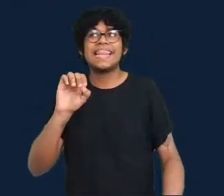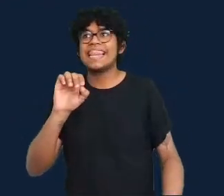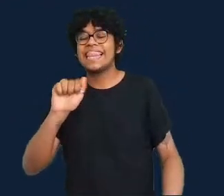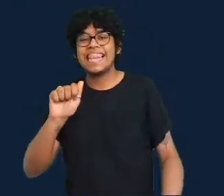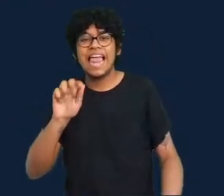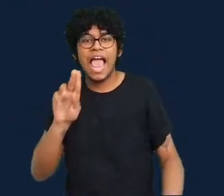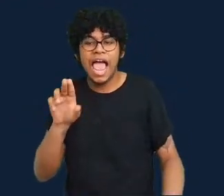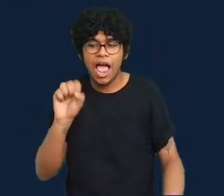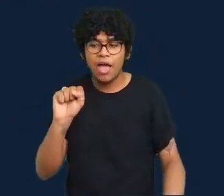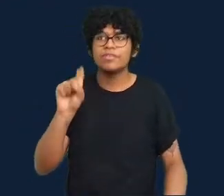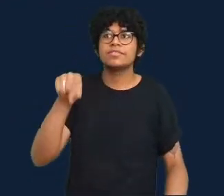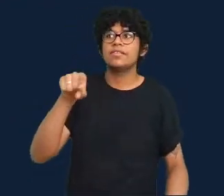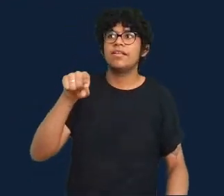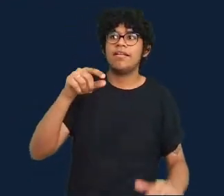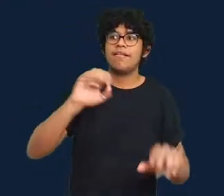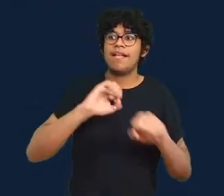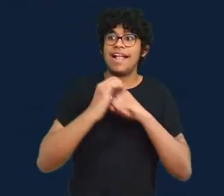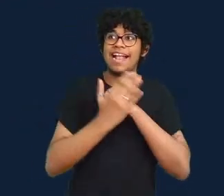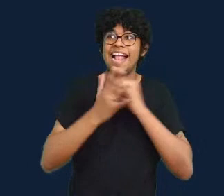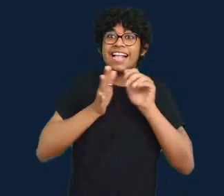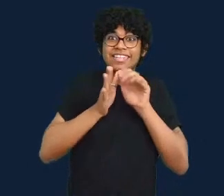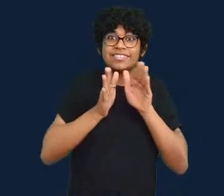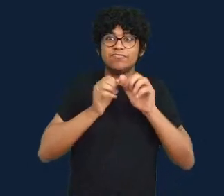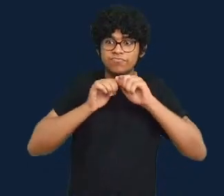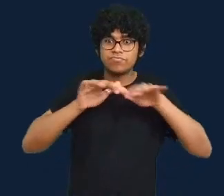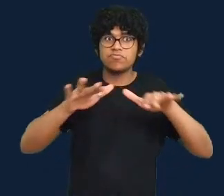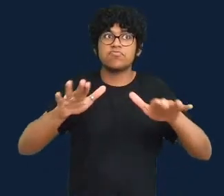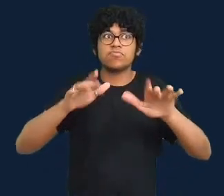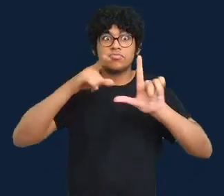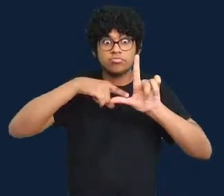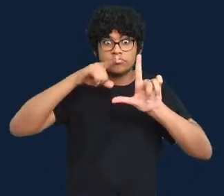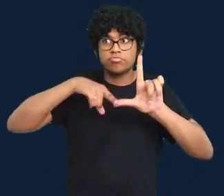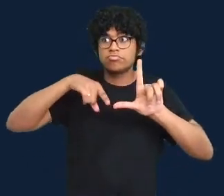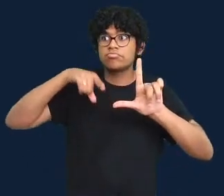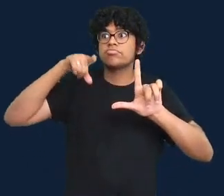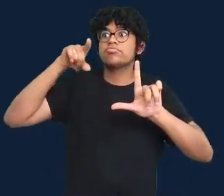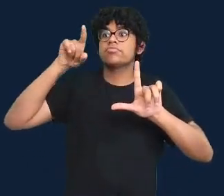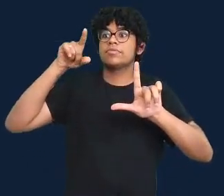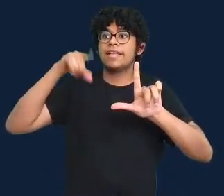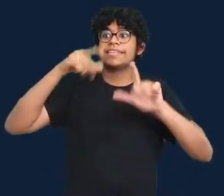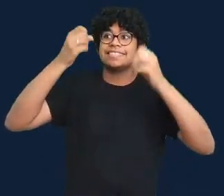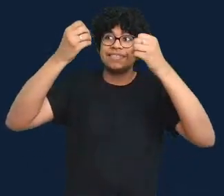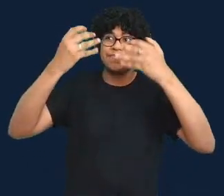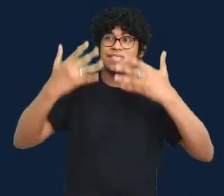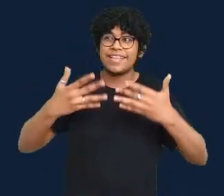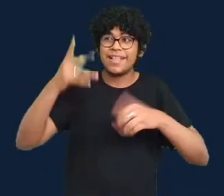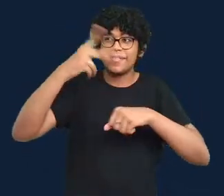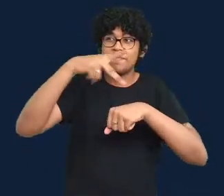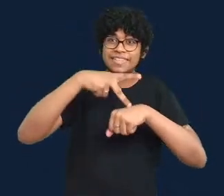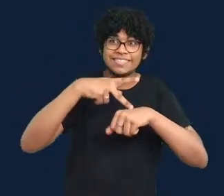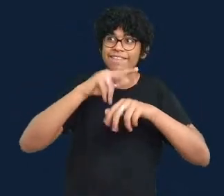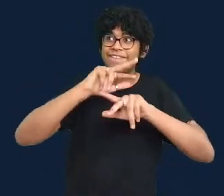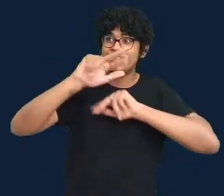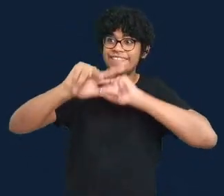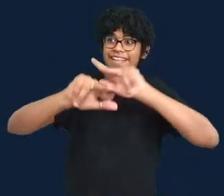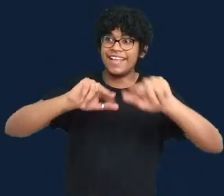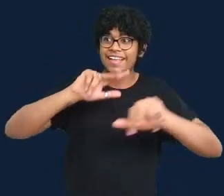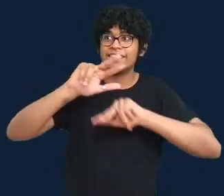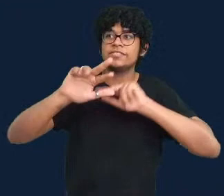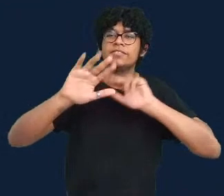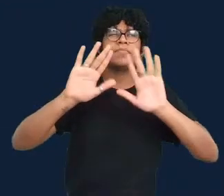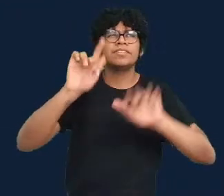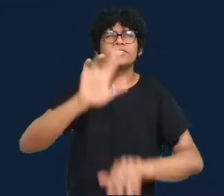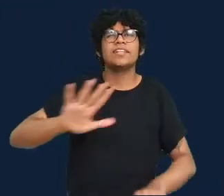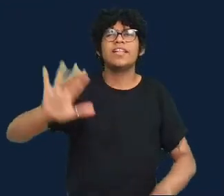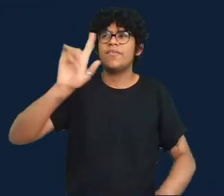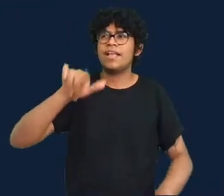pulled from globally from across different countries, generated at random using code. And it started with